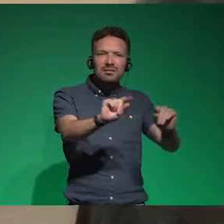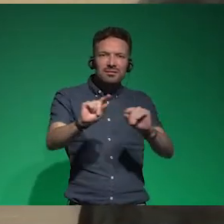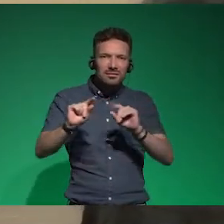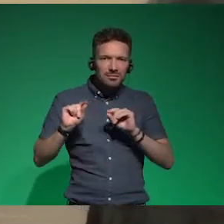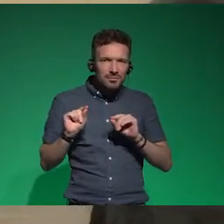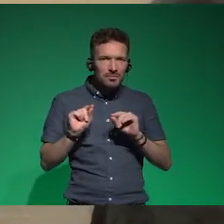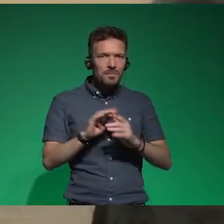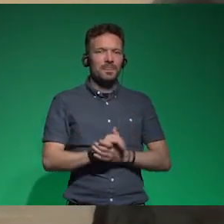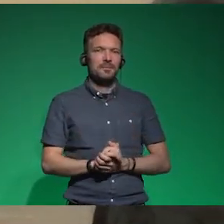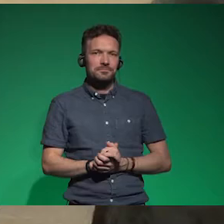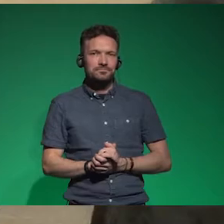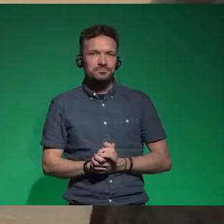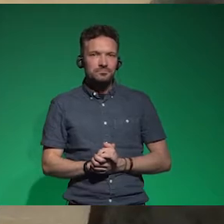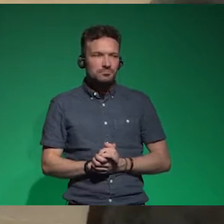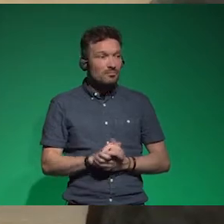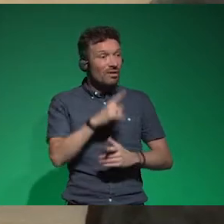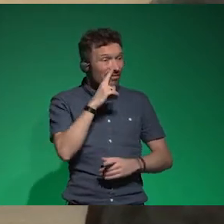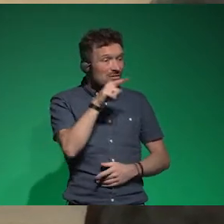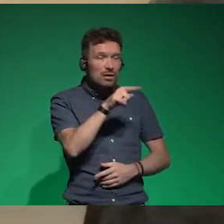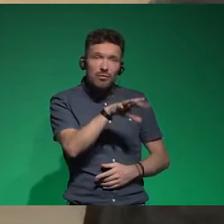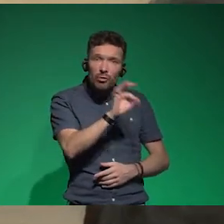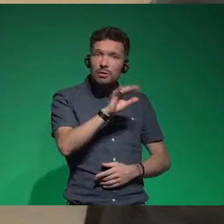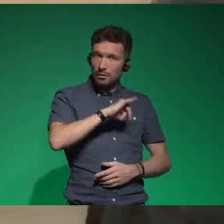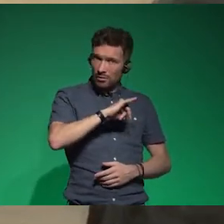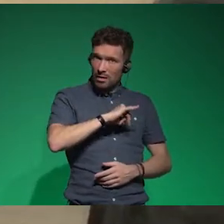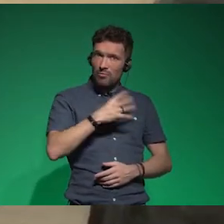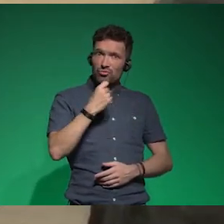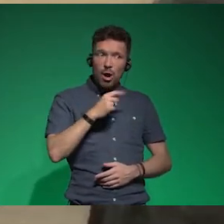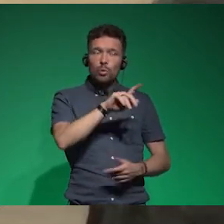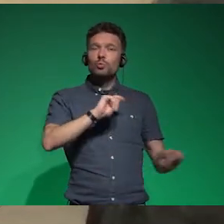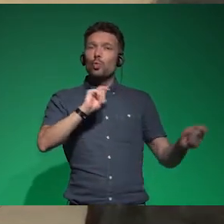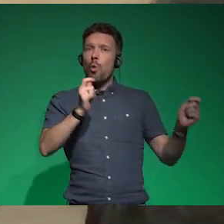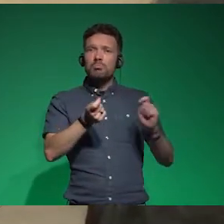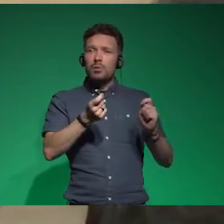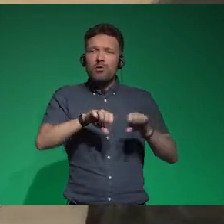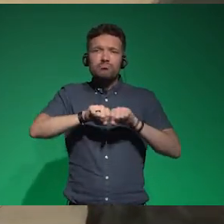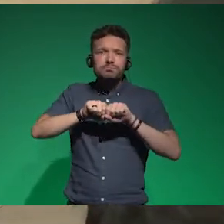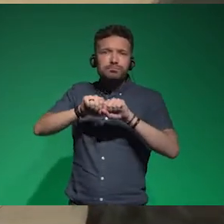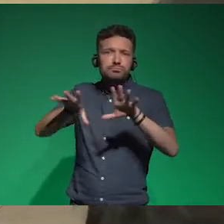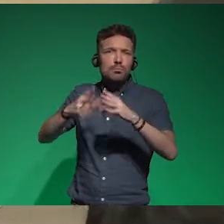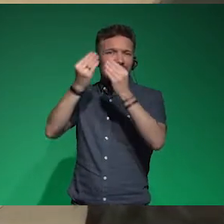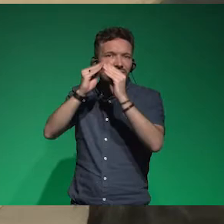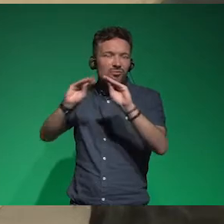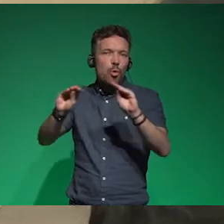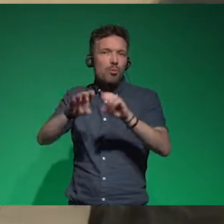over there also, and of course next on the arts and festival in Jambi